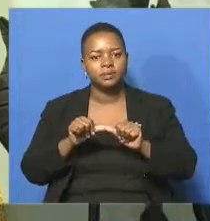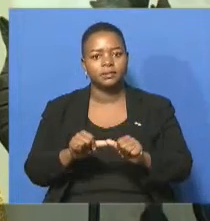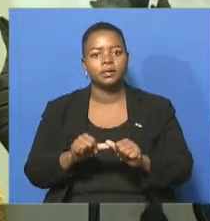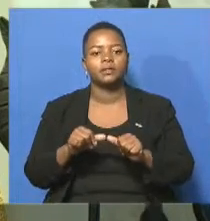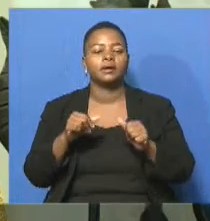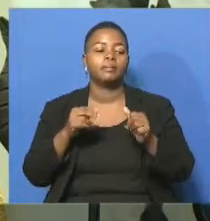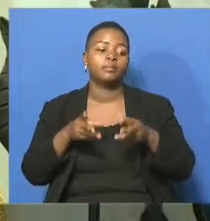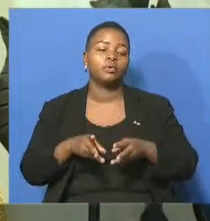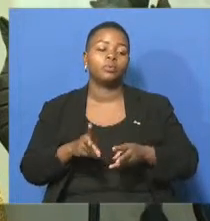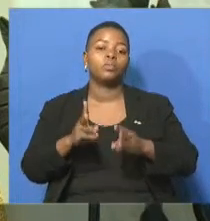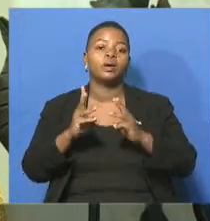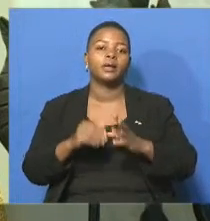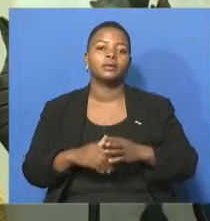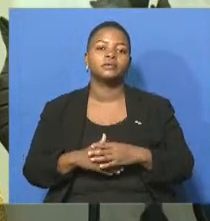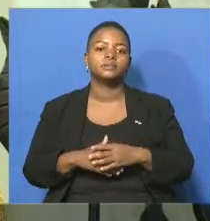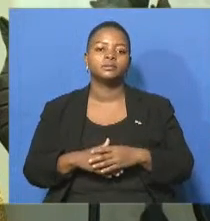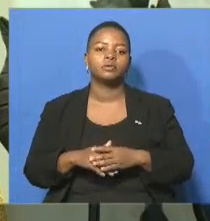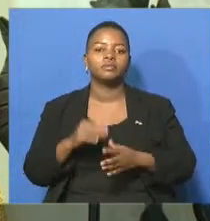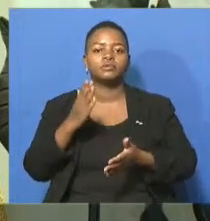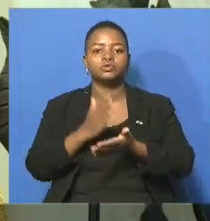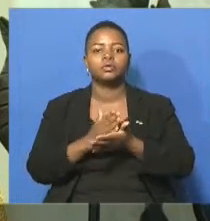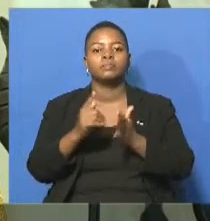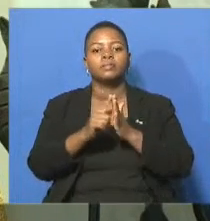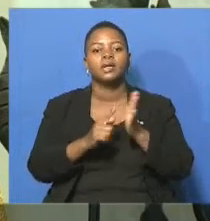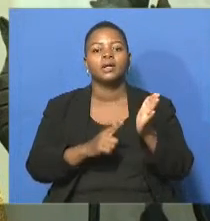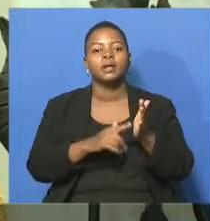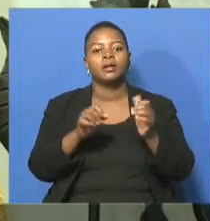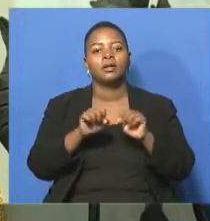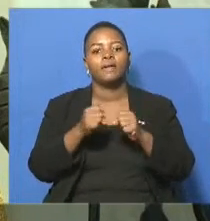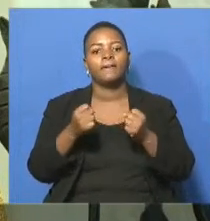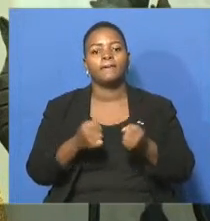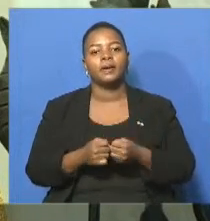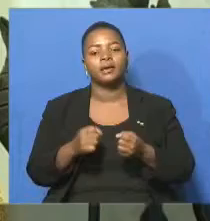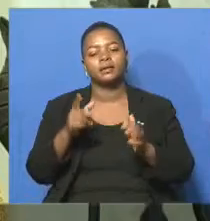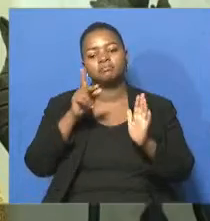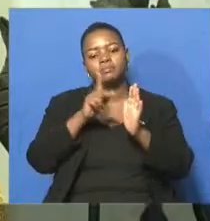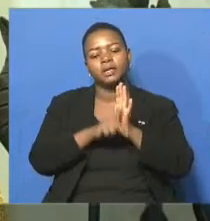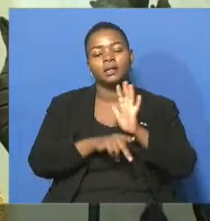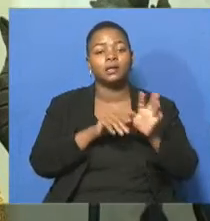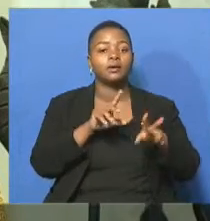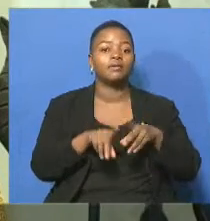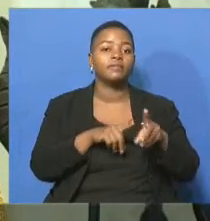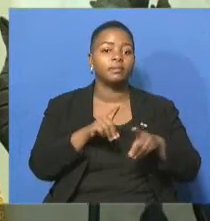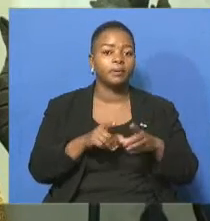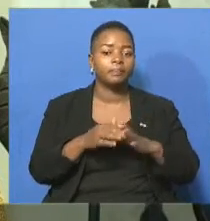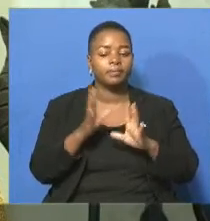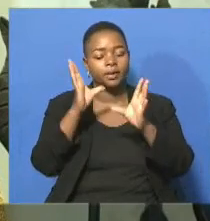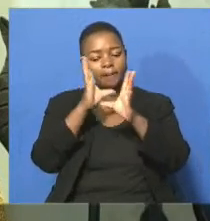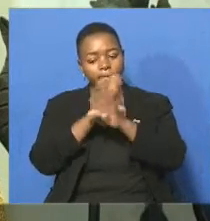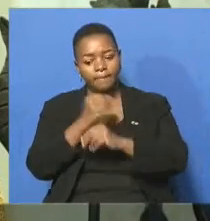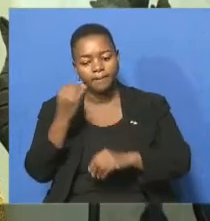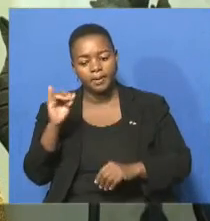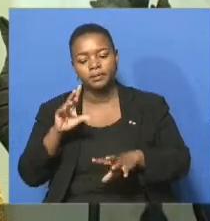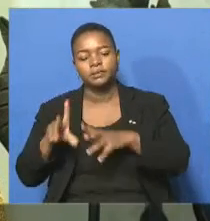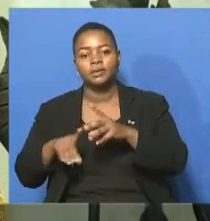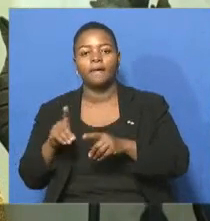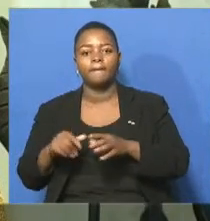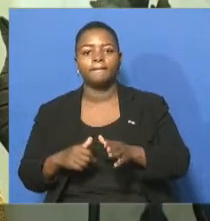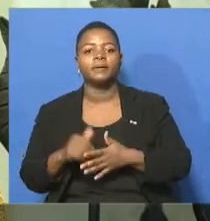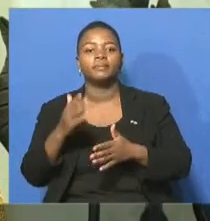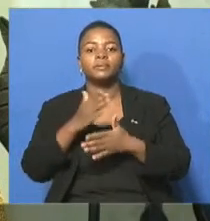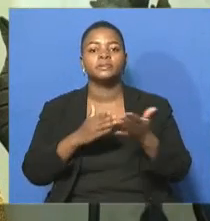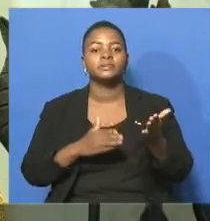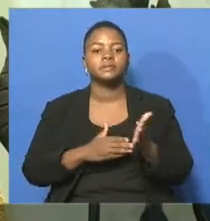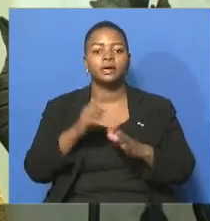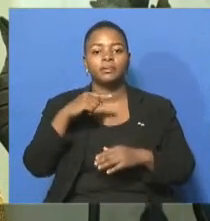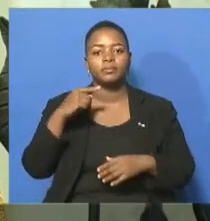means of, fighting crime. Issues around murder as well and missing persons, one of the few that